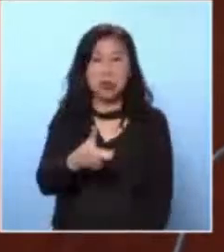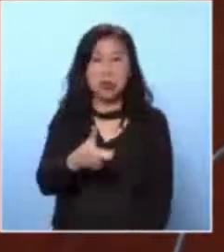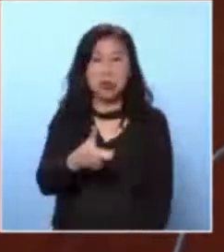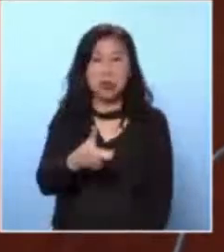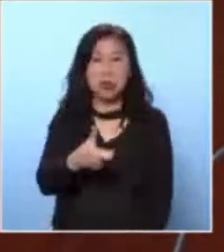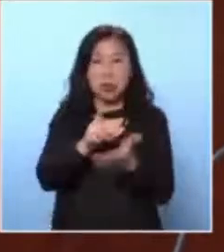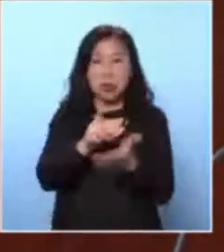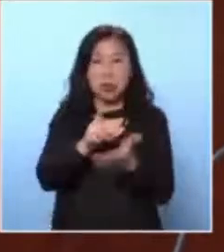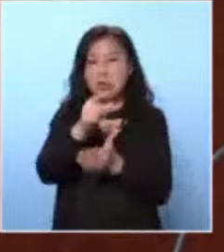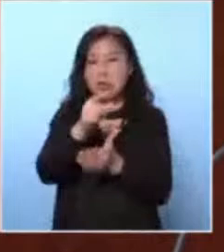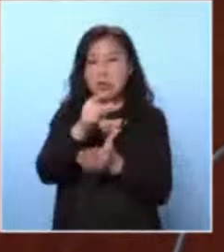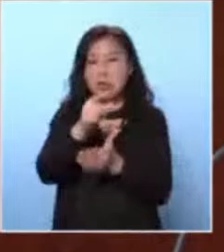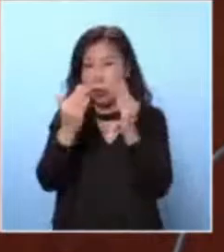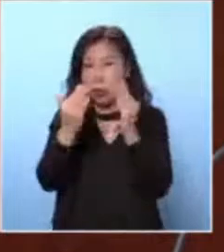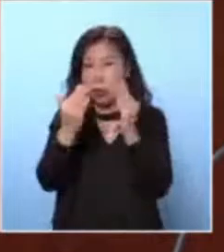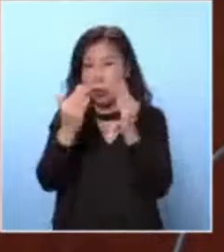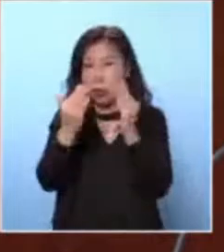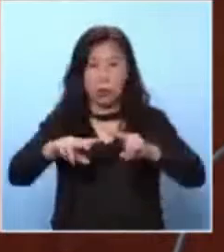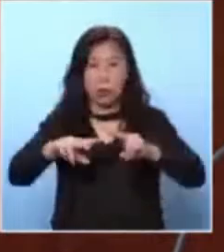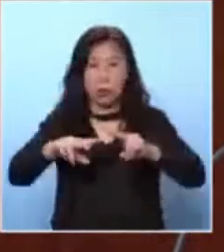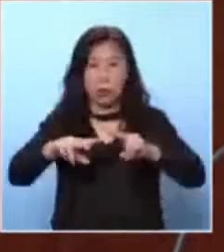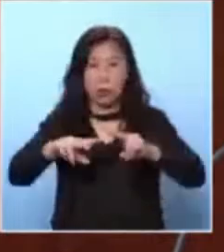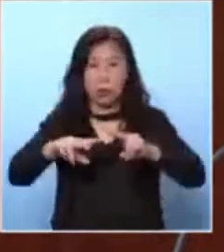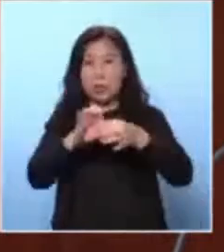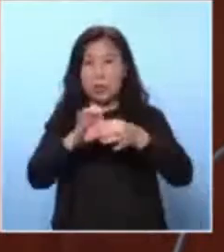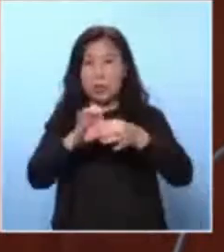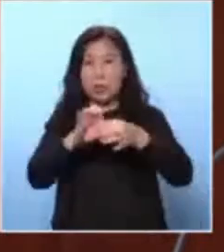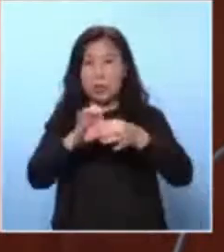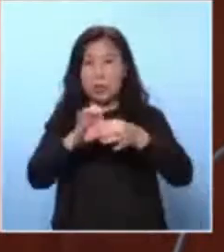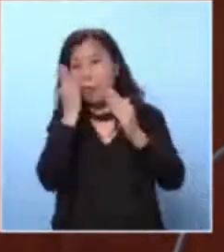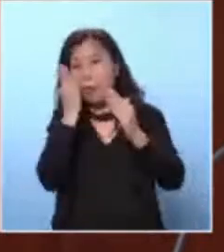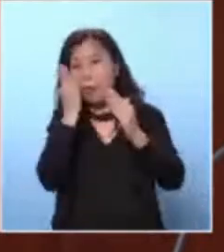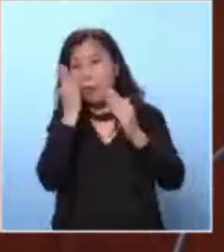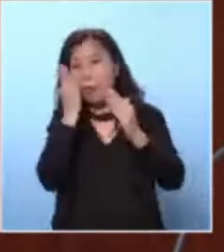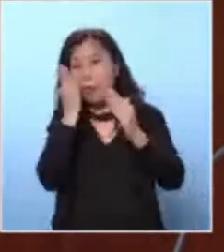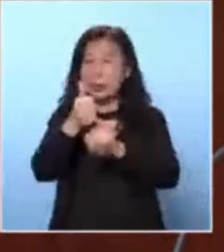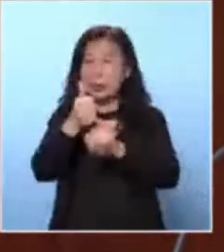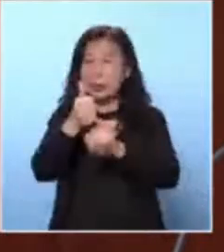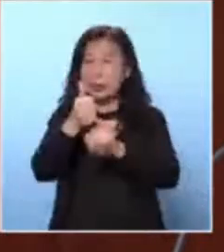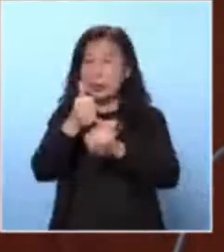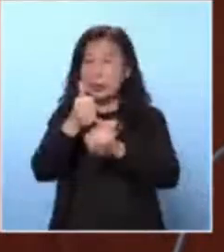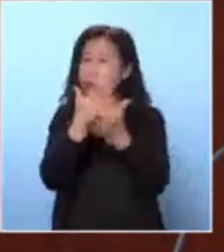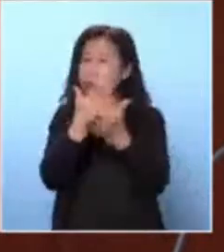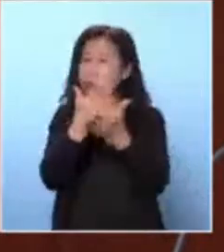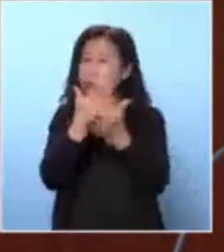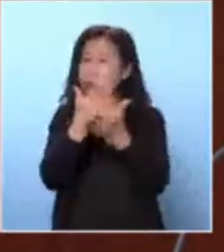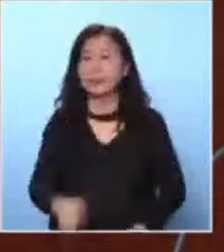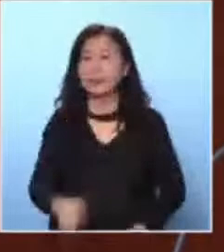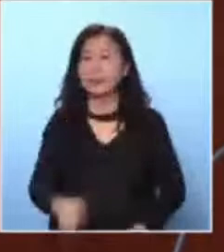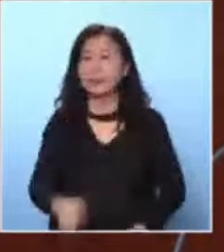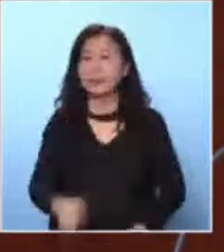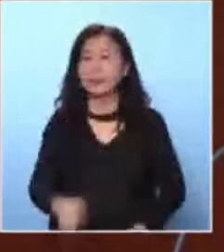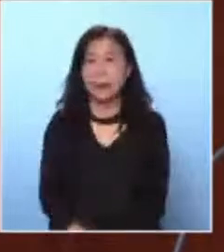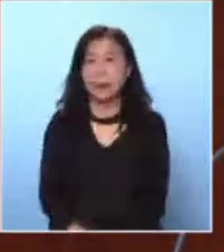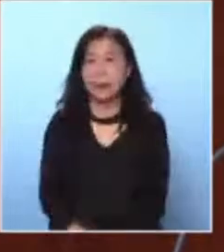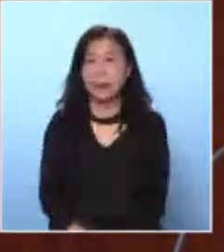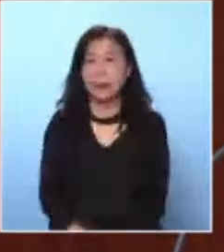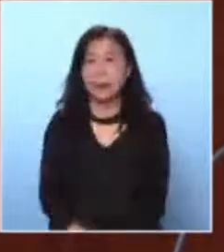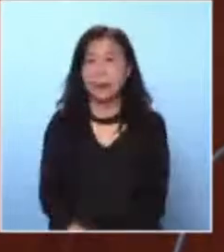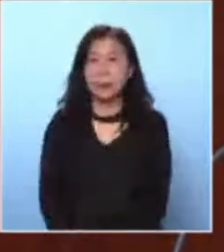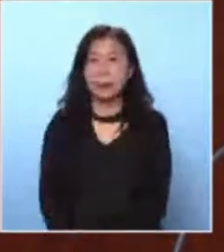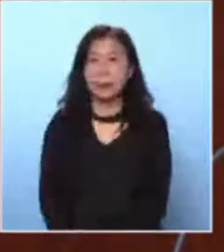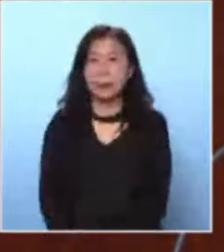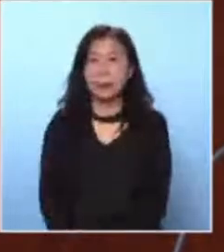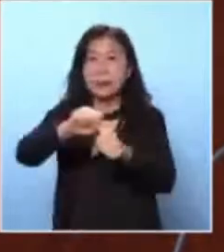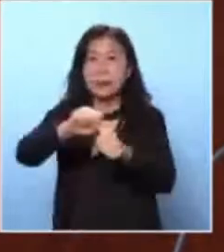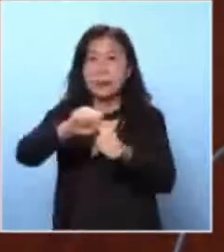post-secondary institutions in developing and enhancing their campuses for supporting more teaching and learning activities.